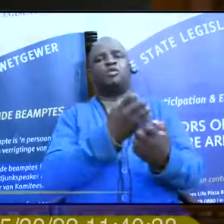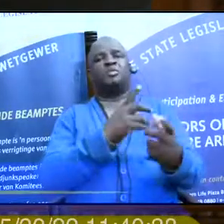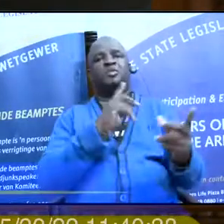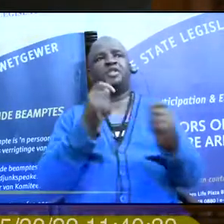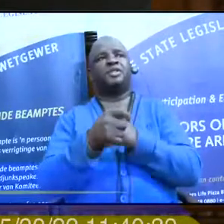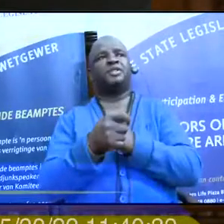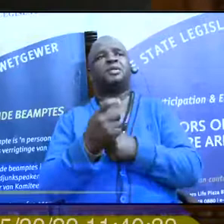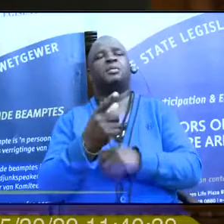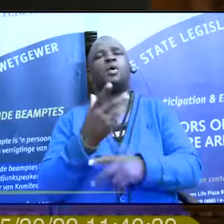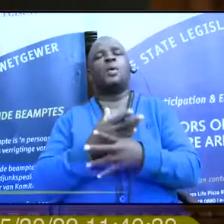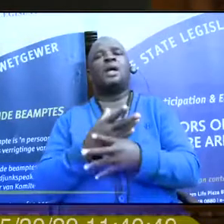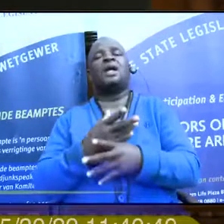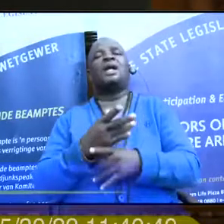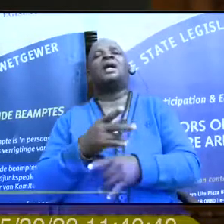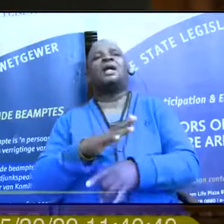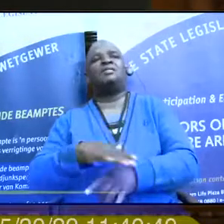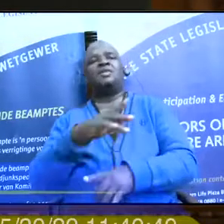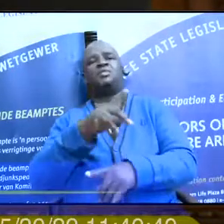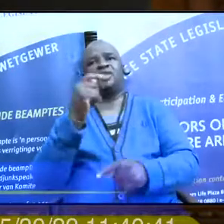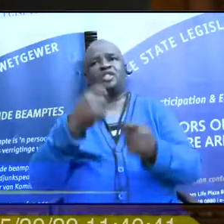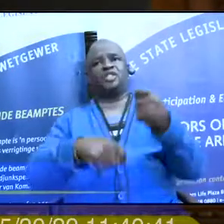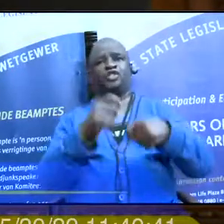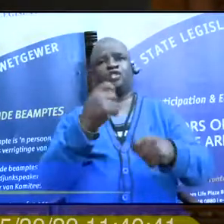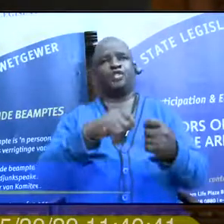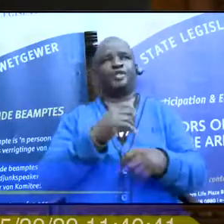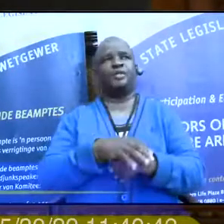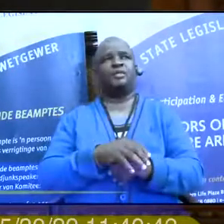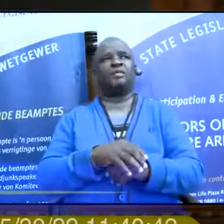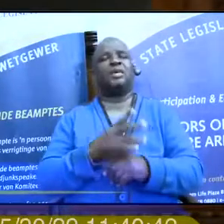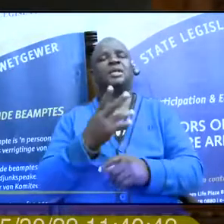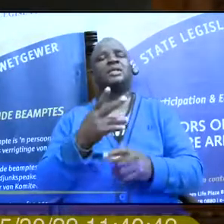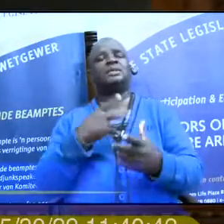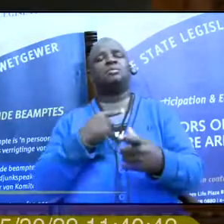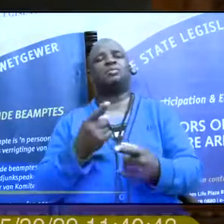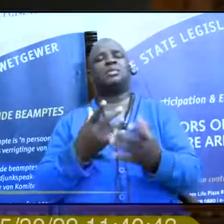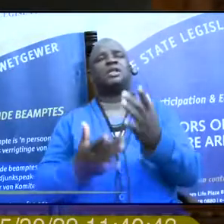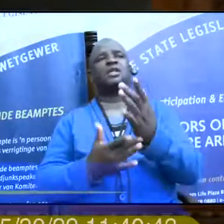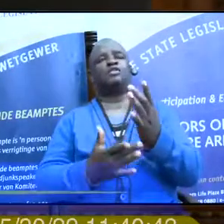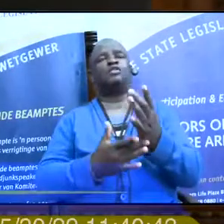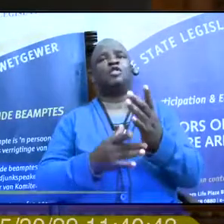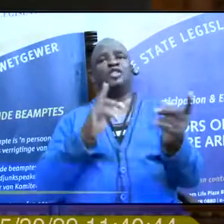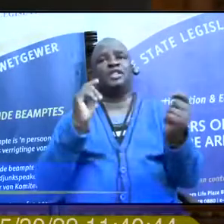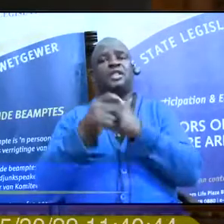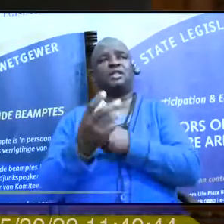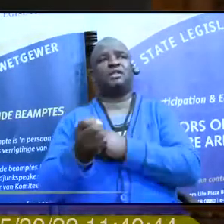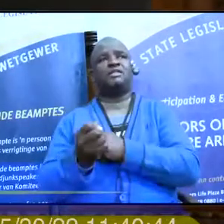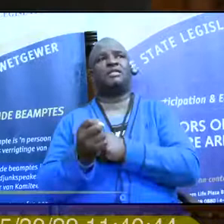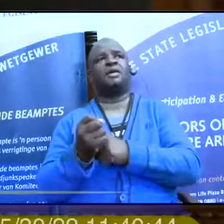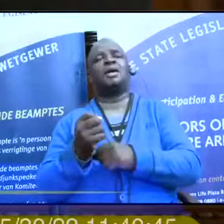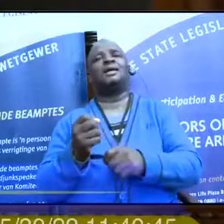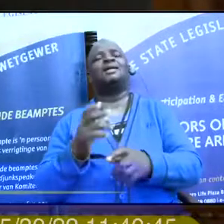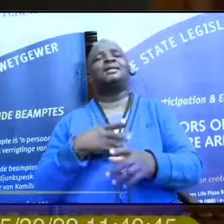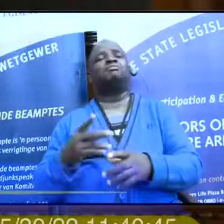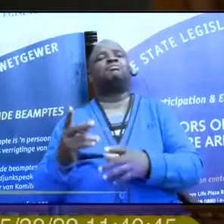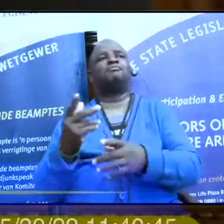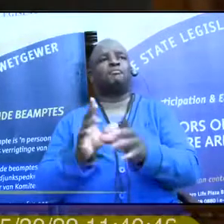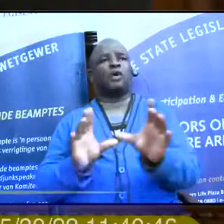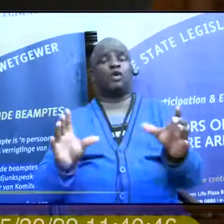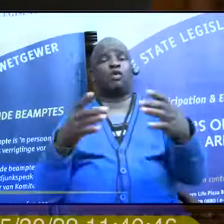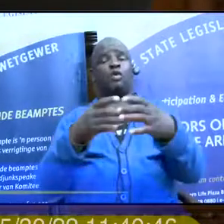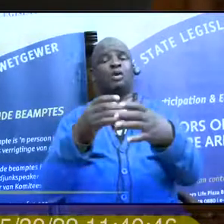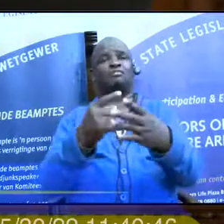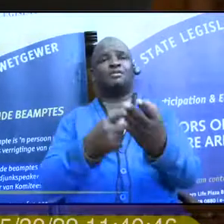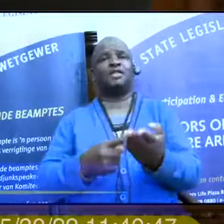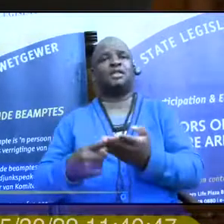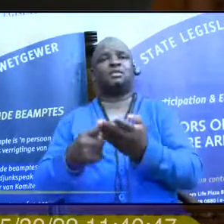work environment as demographic and technological changes unfold collective bargaining can be used